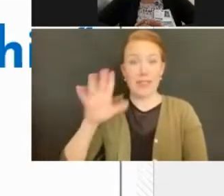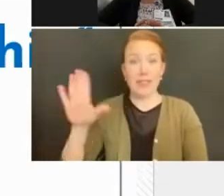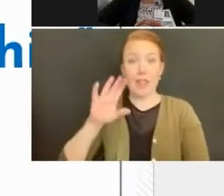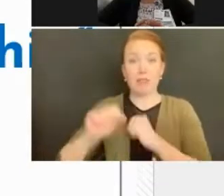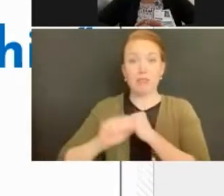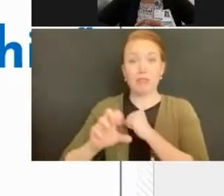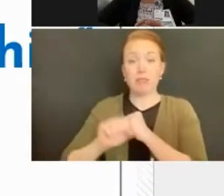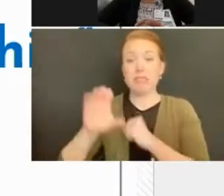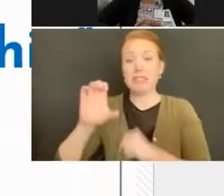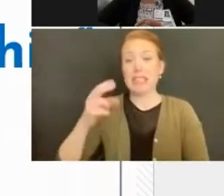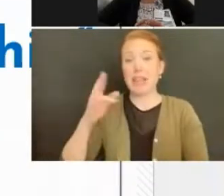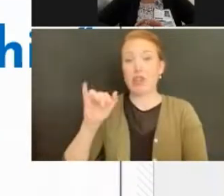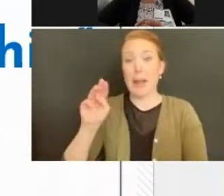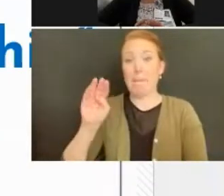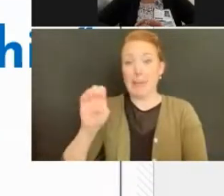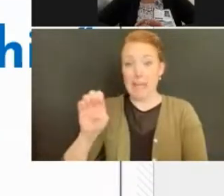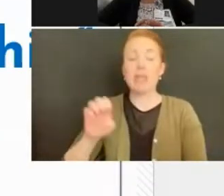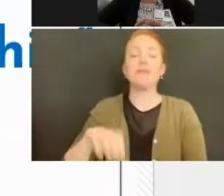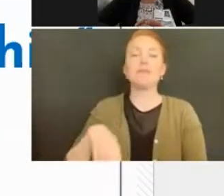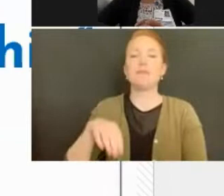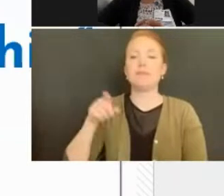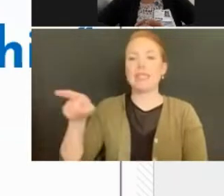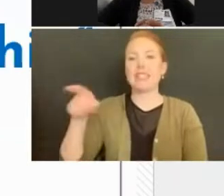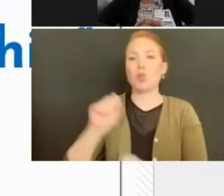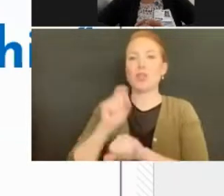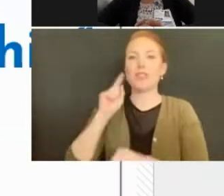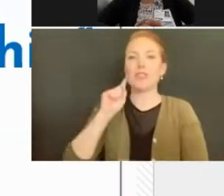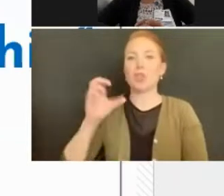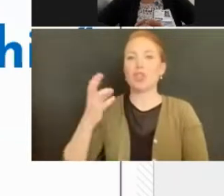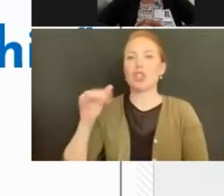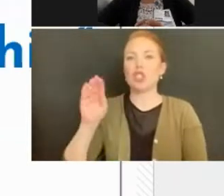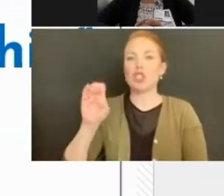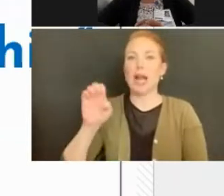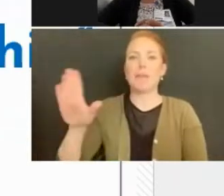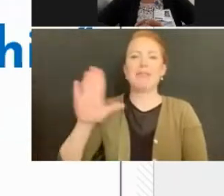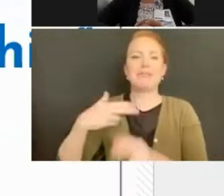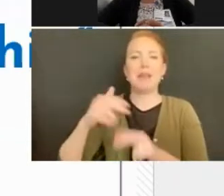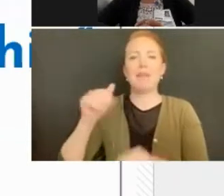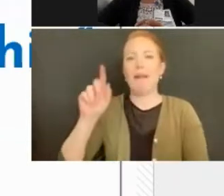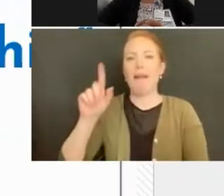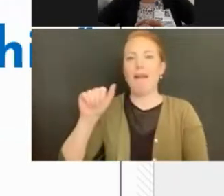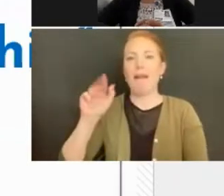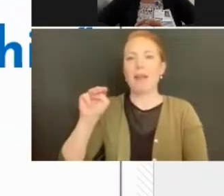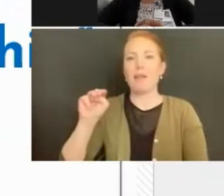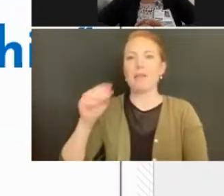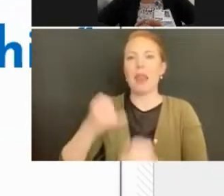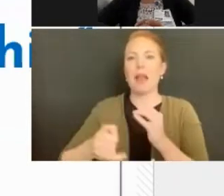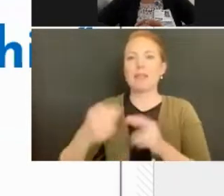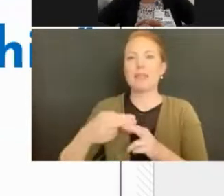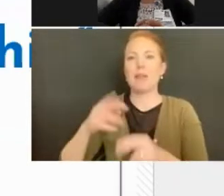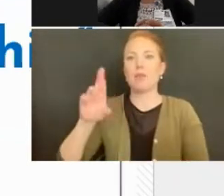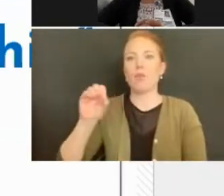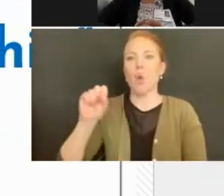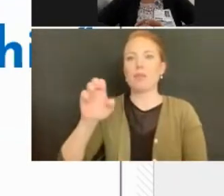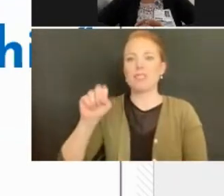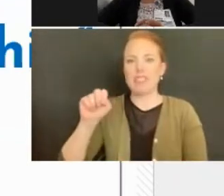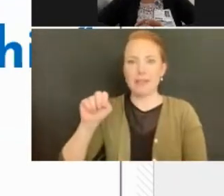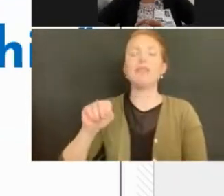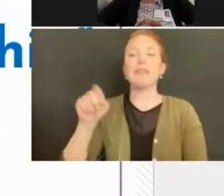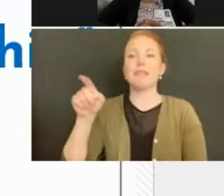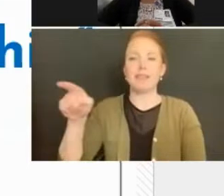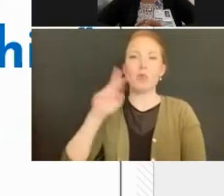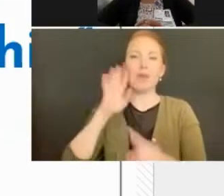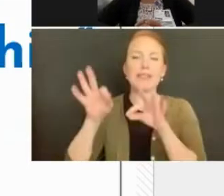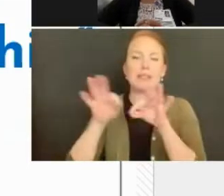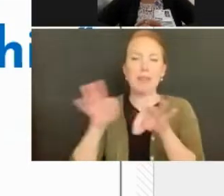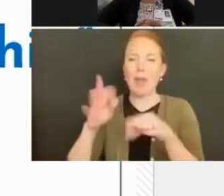CHIME. So he works for Chime, Adam Rosen, and he'll tell us all about what that sort of modern era online banking platform